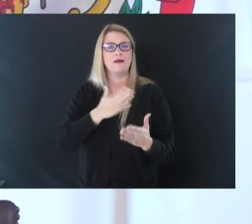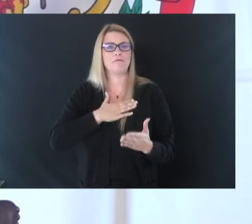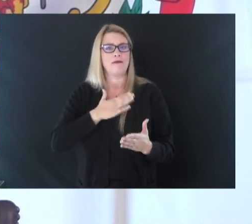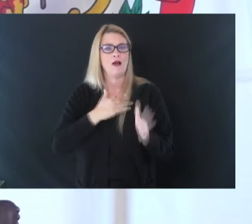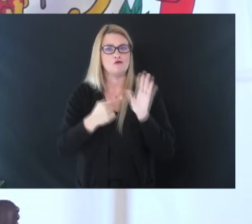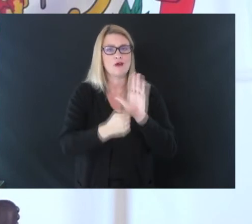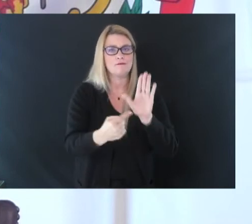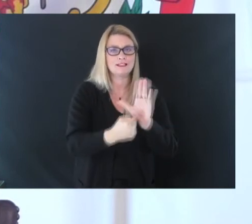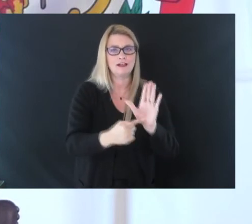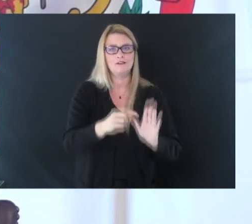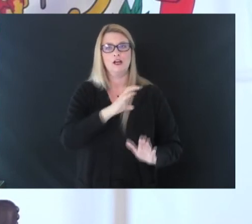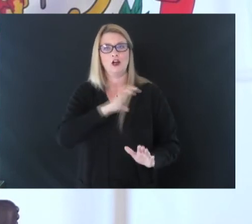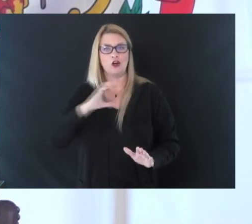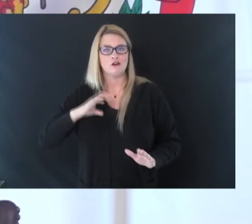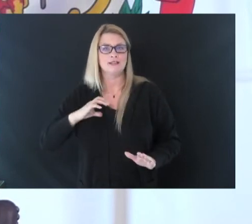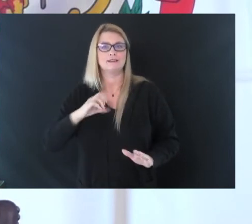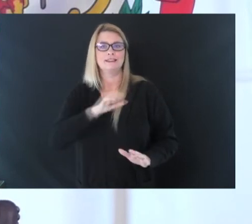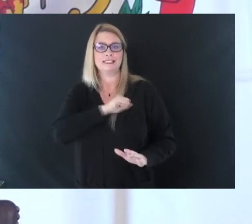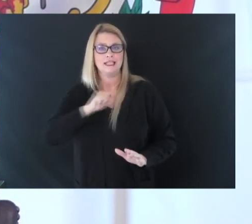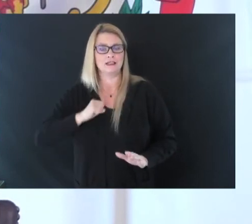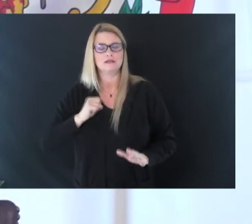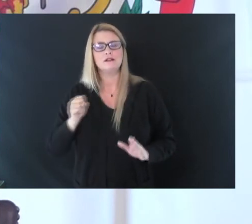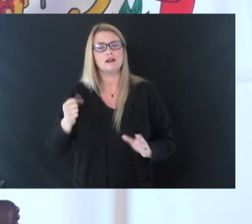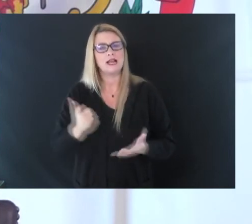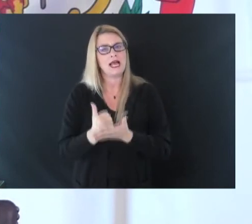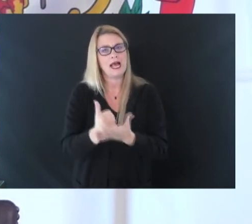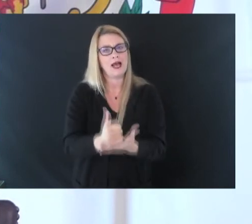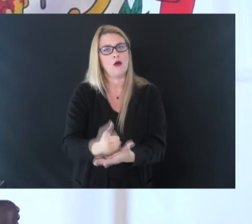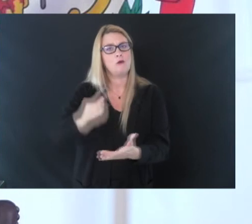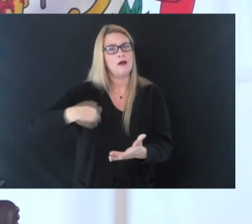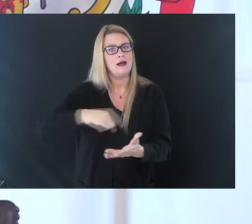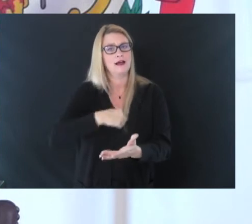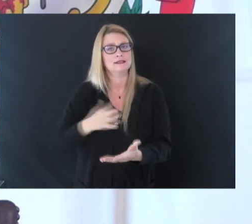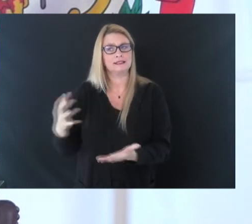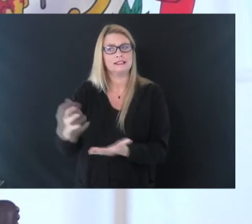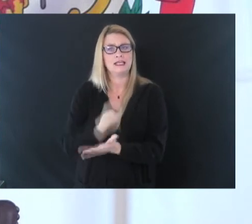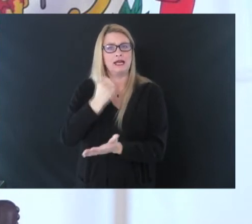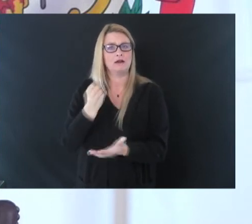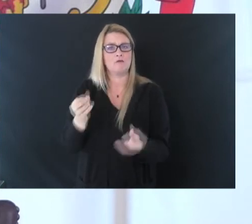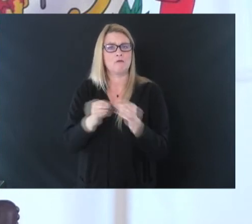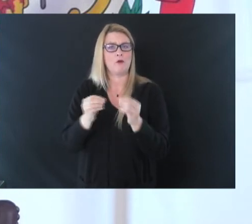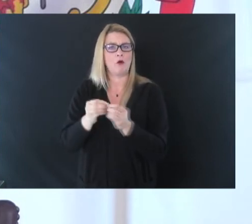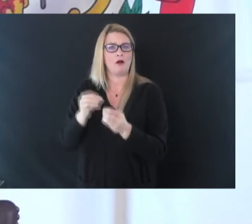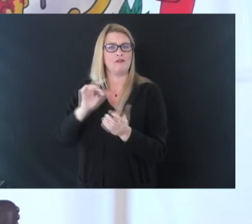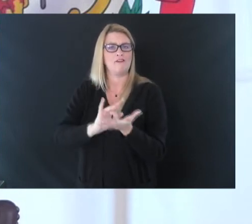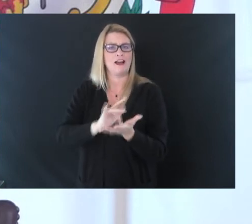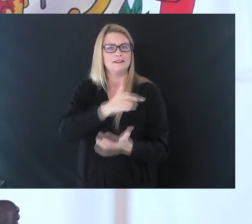delegation, for helping to push us to try to get more and more vaccines.